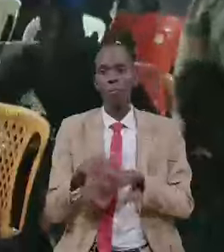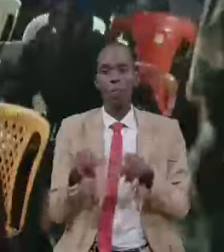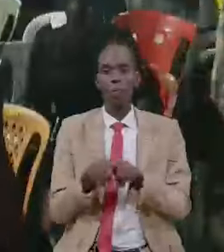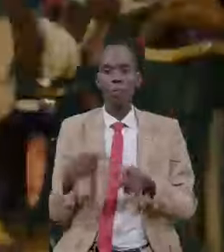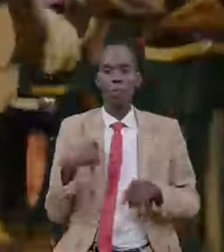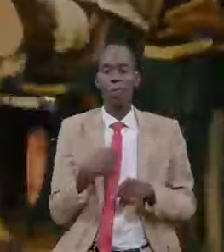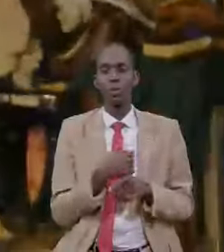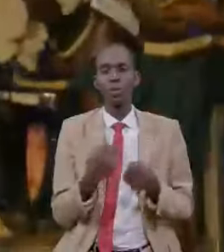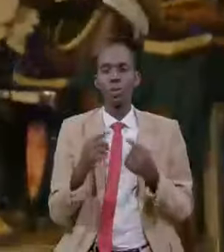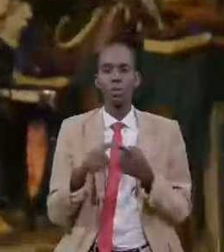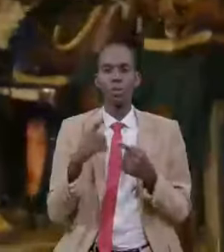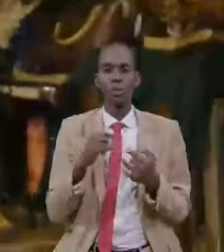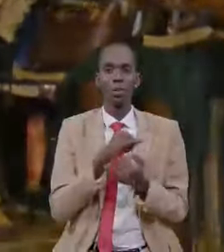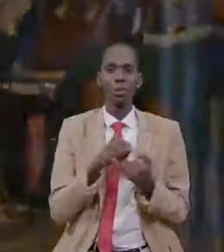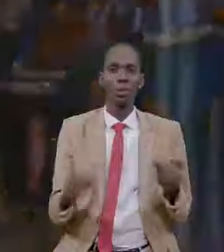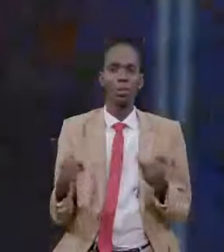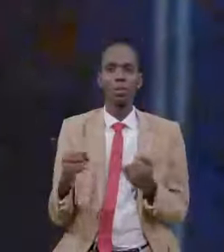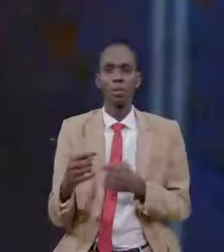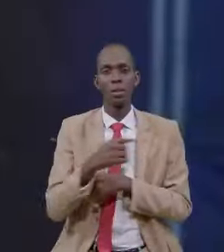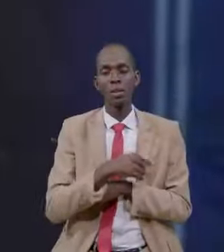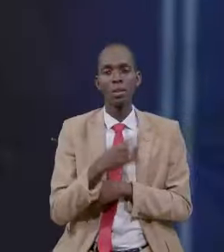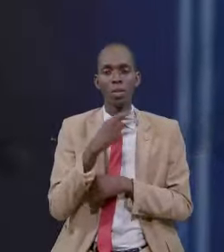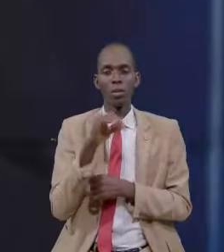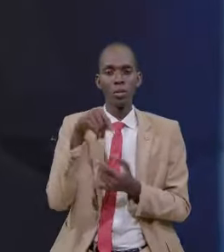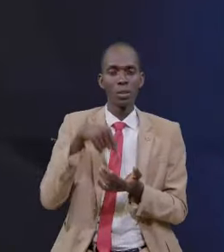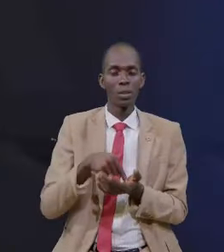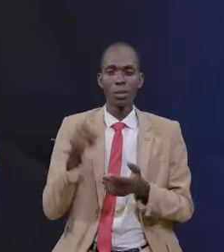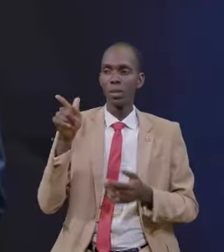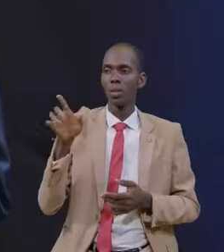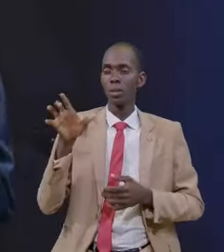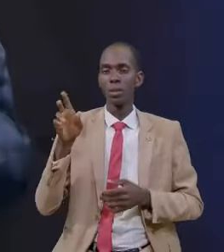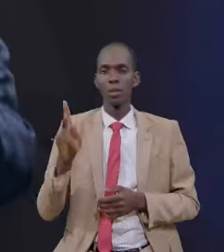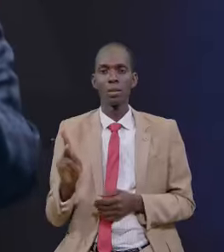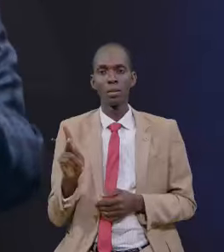to the final day of this GCK,